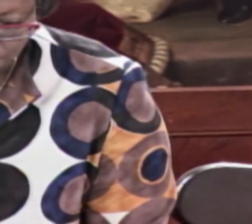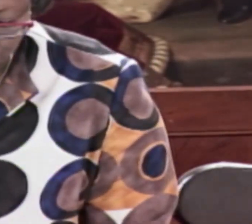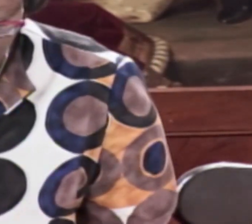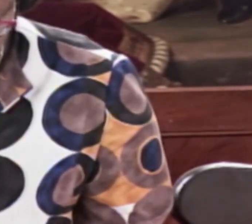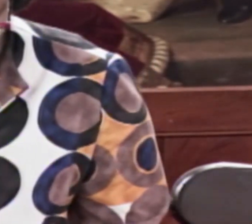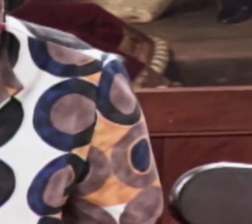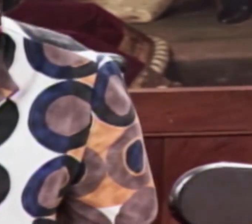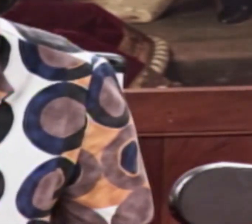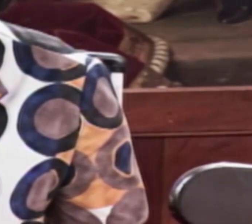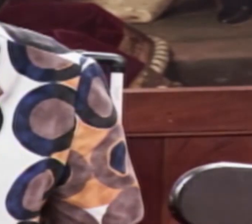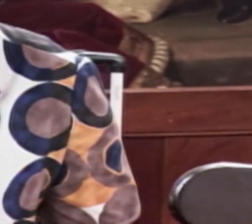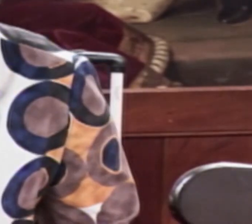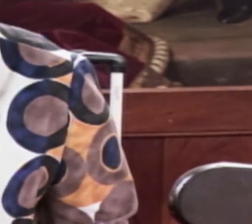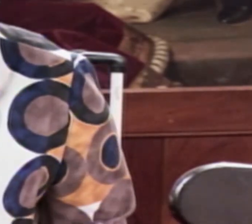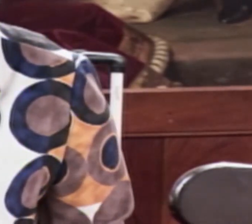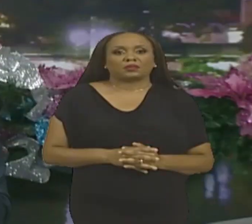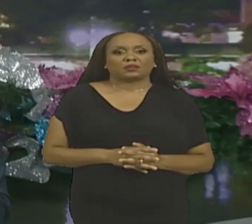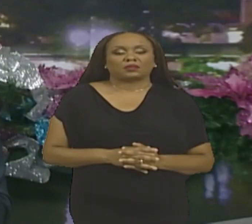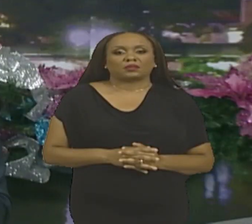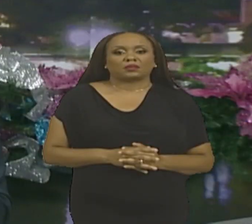need in terms of building growth.